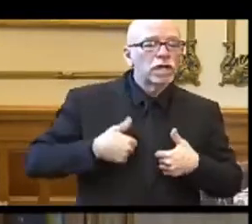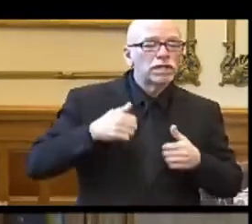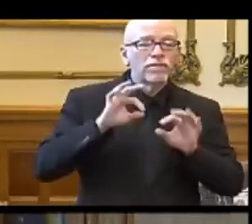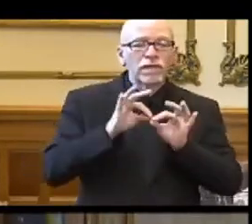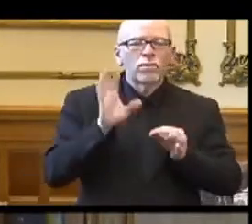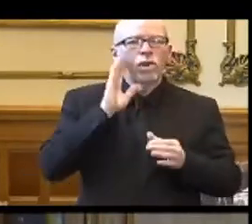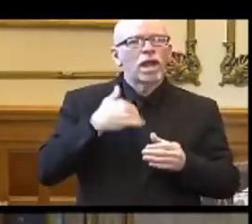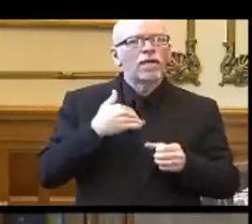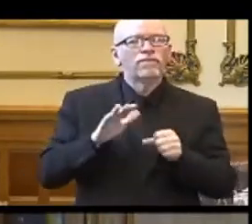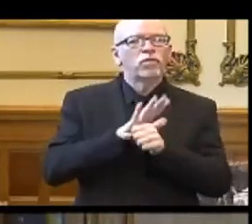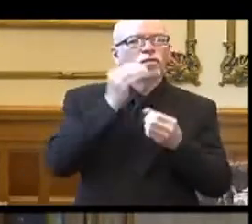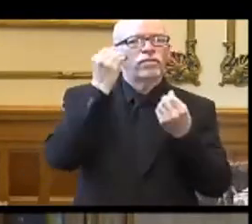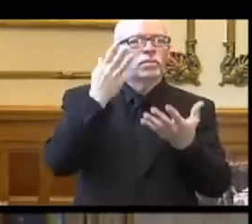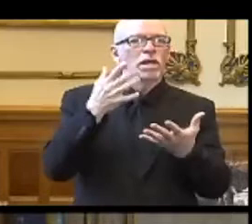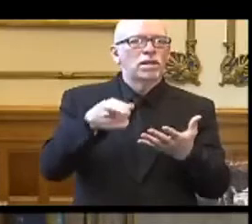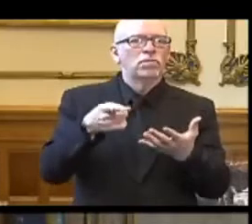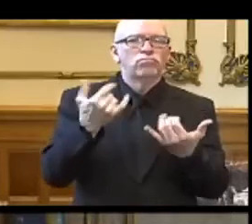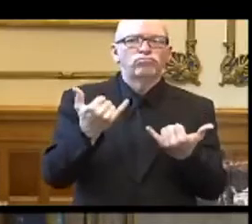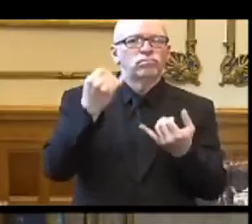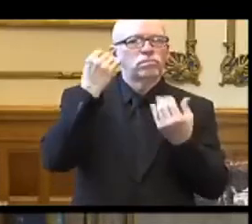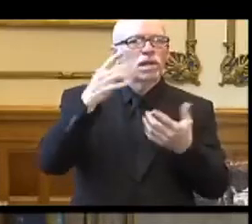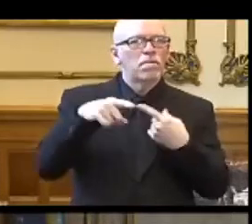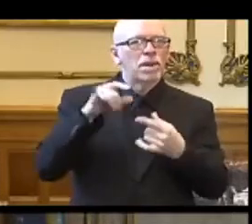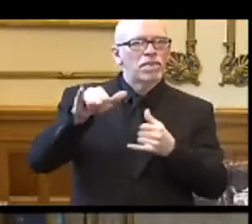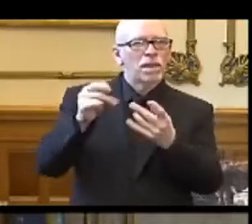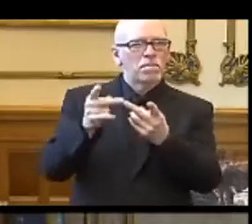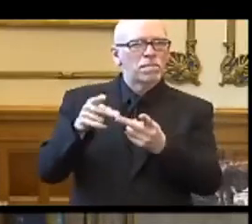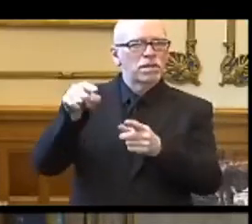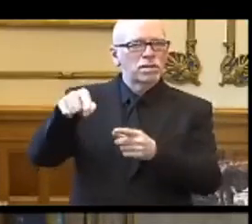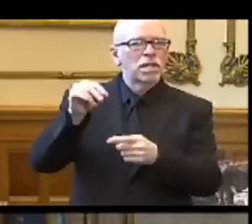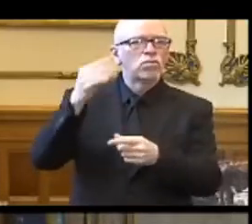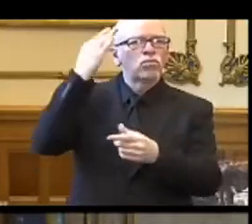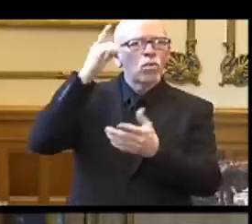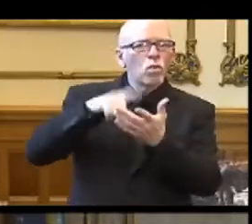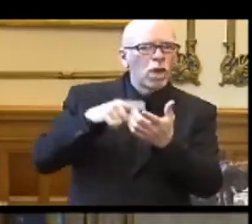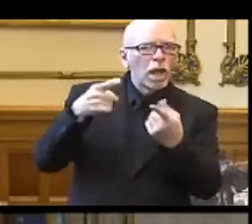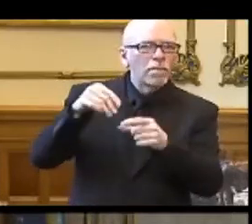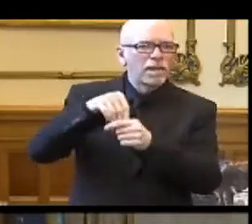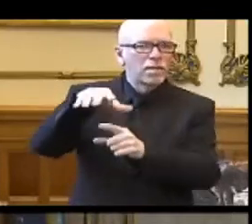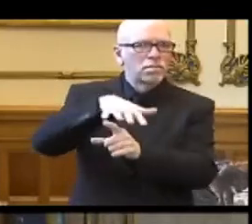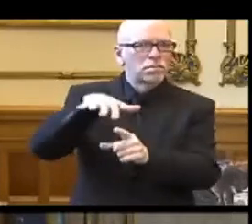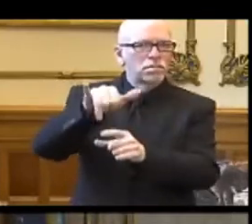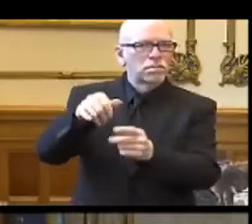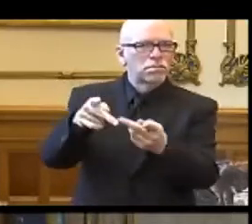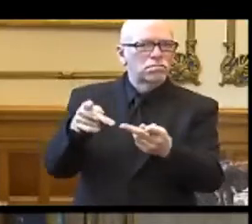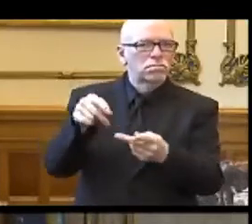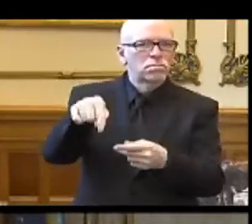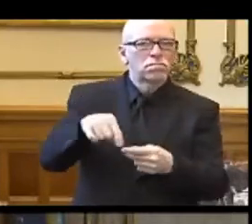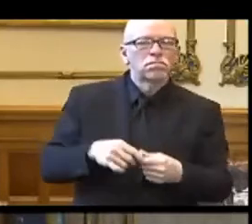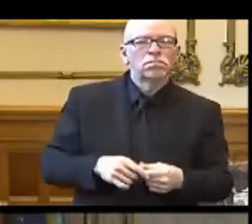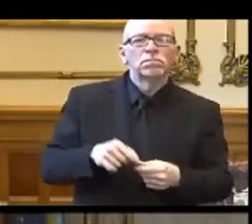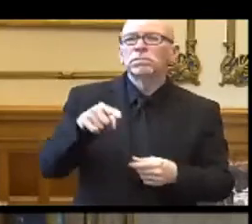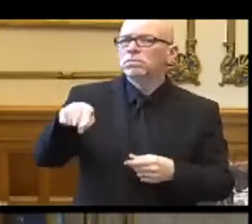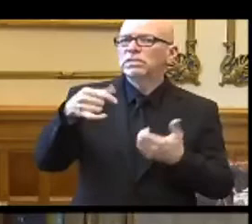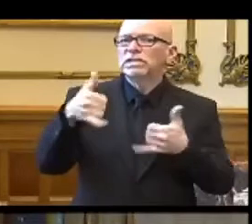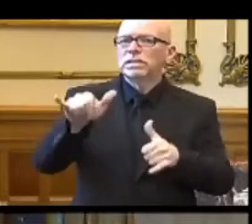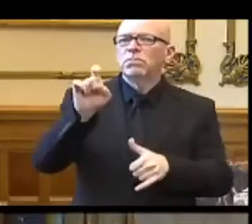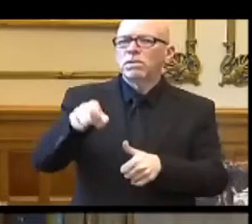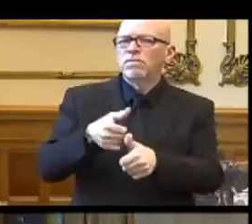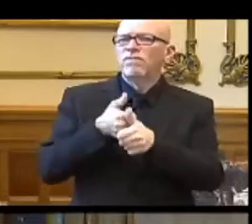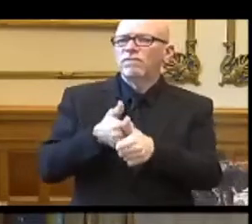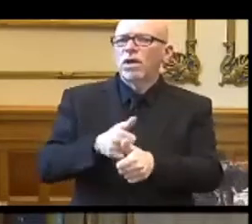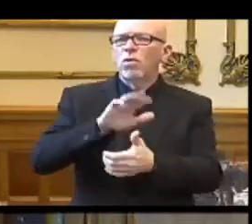current information on the status of the facility and the conditions within the facility. Facilities will still be required to follow